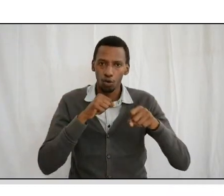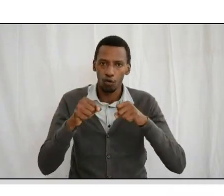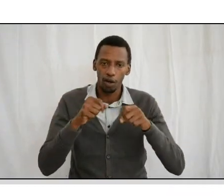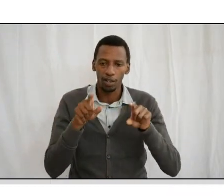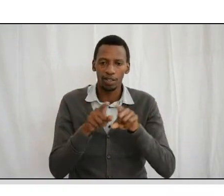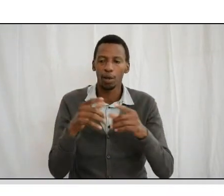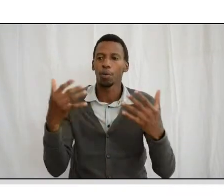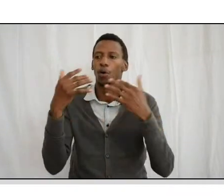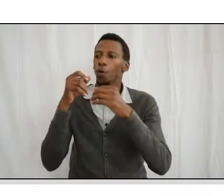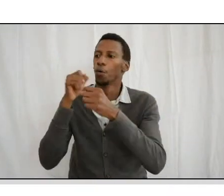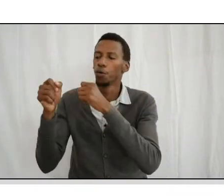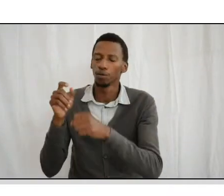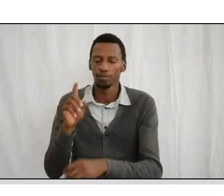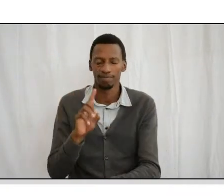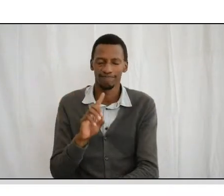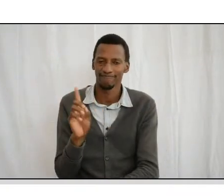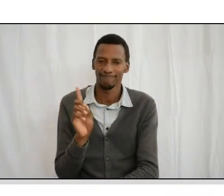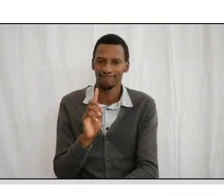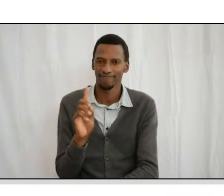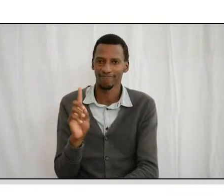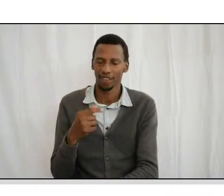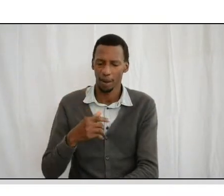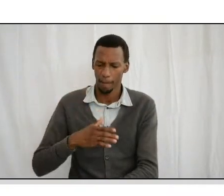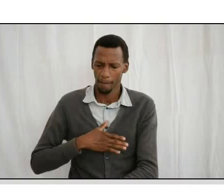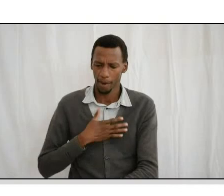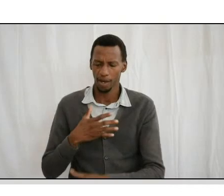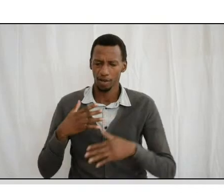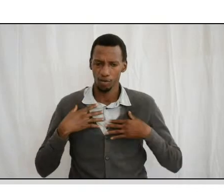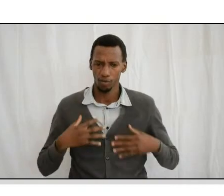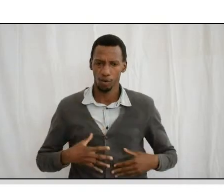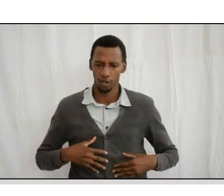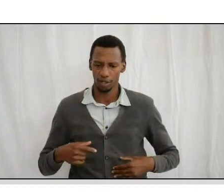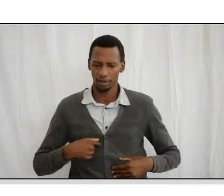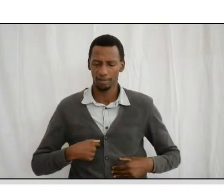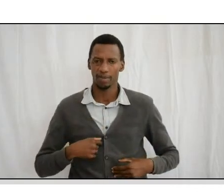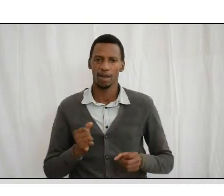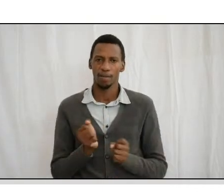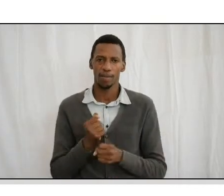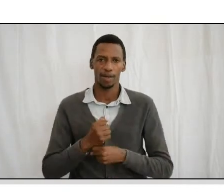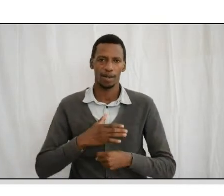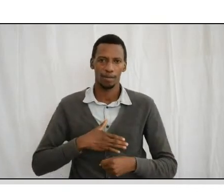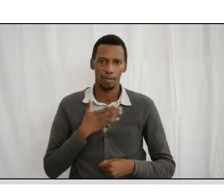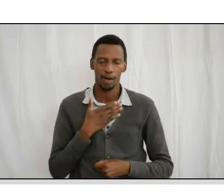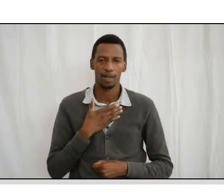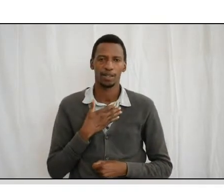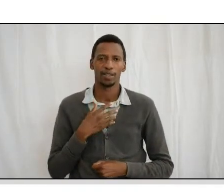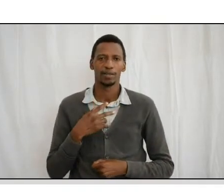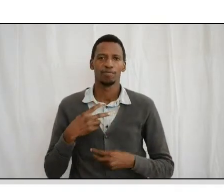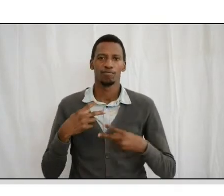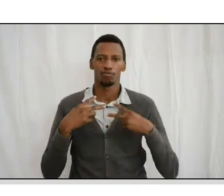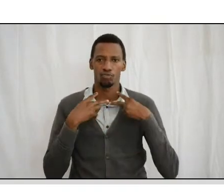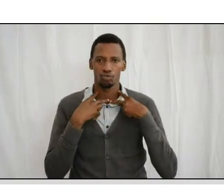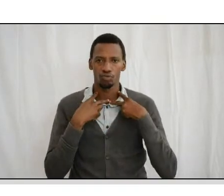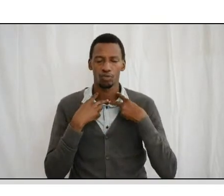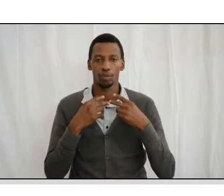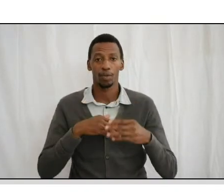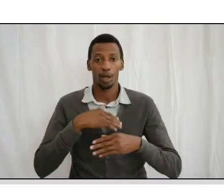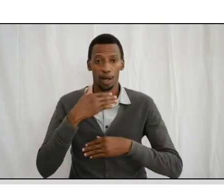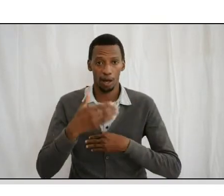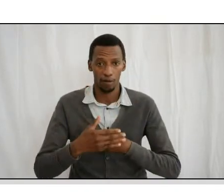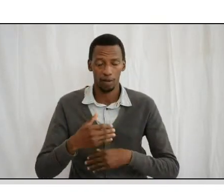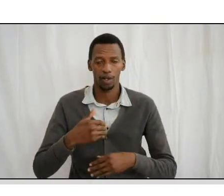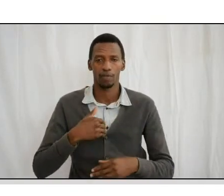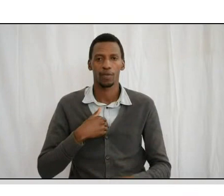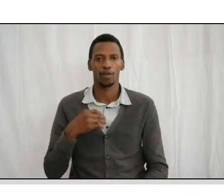the air. No, I beat my body and make it my slave, so that after I have preached to